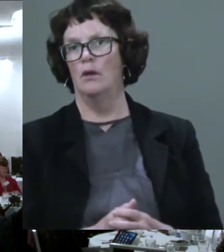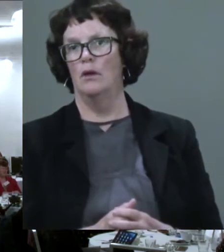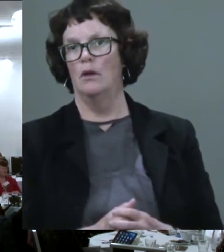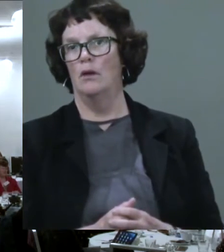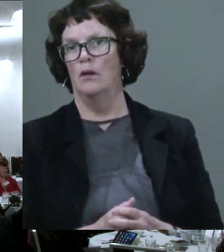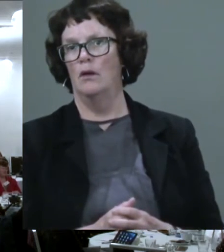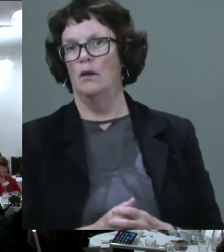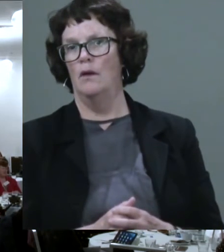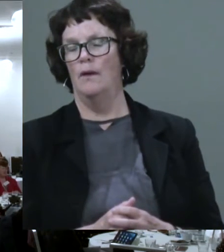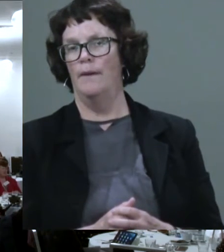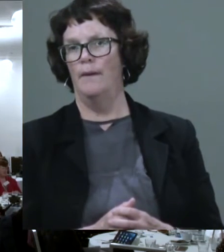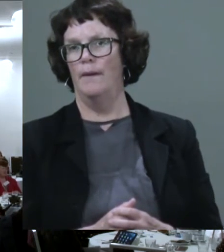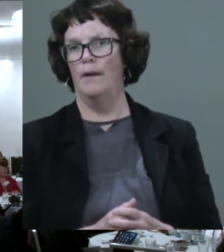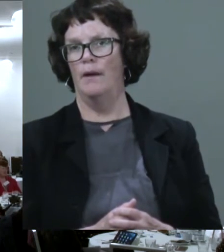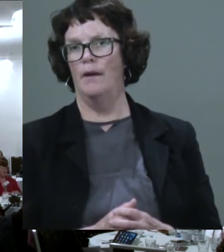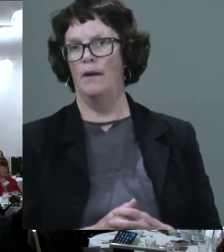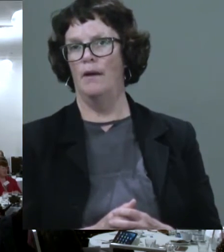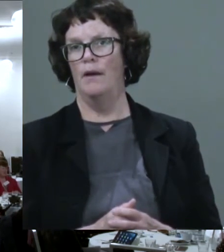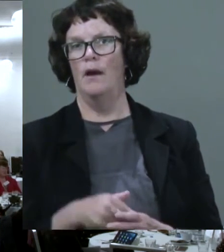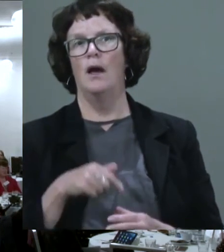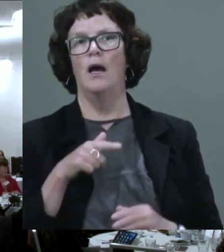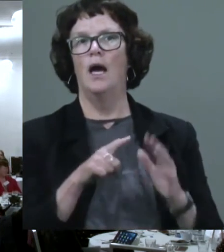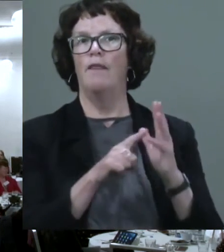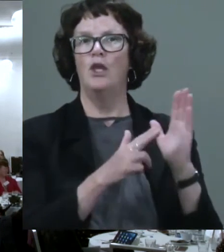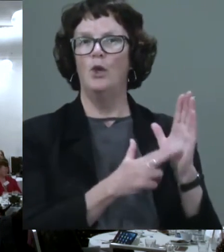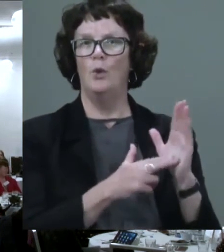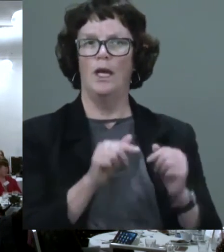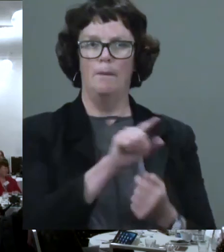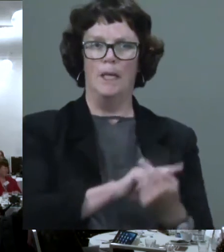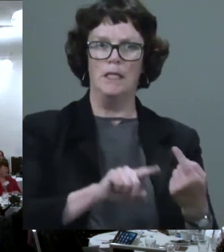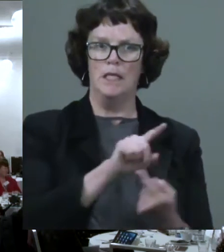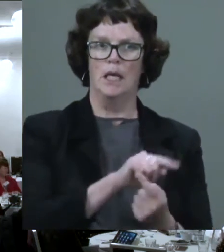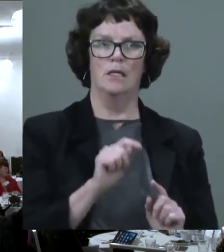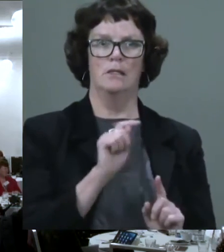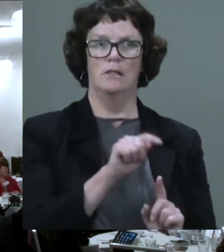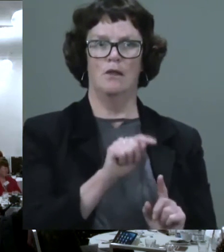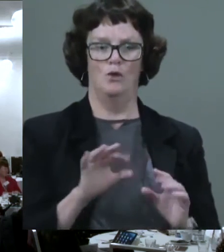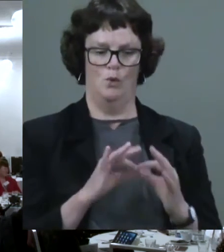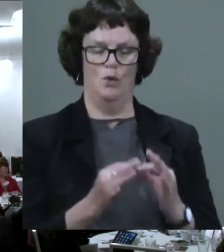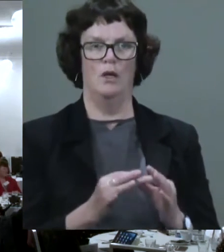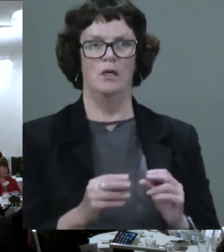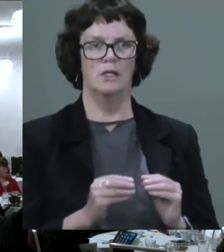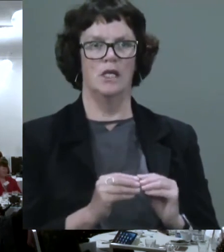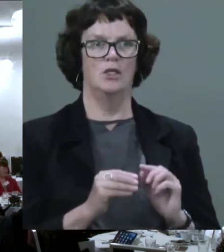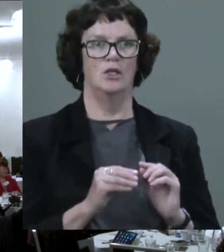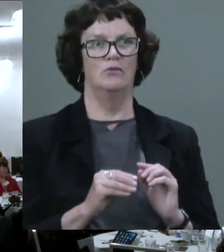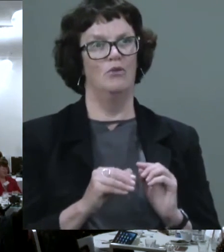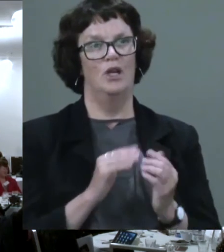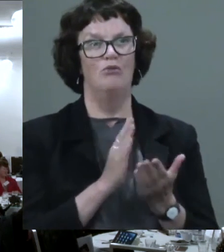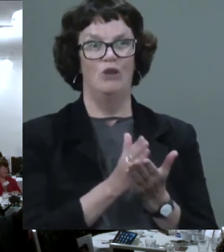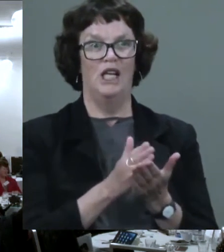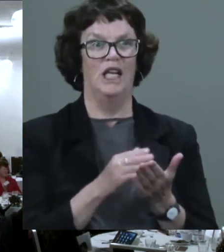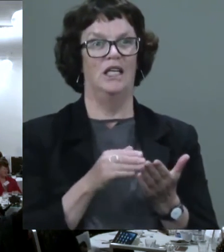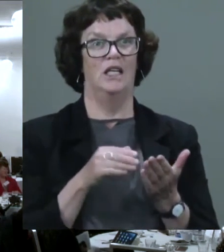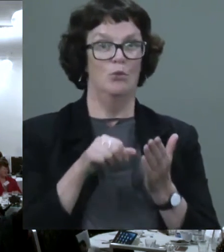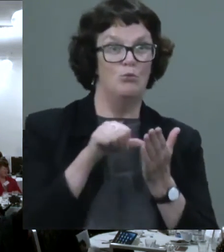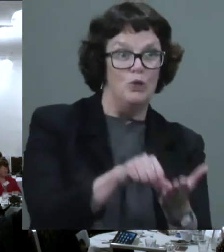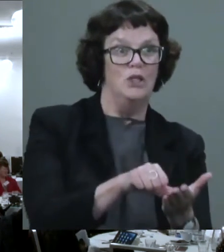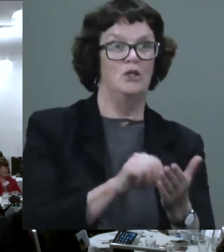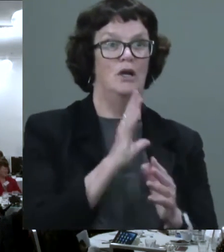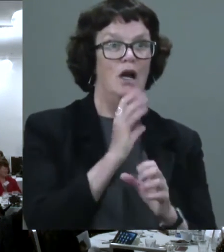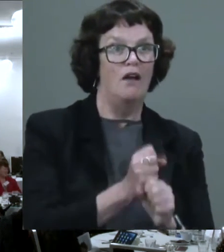organisations. And it was at those UN meetings that they put pressure on their governments to